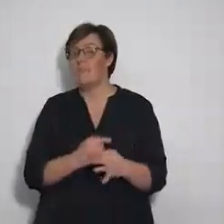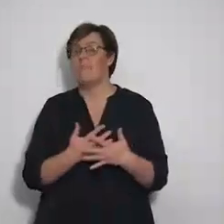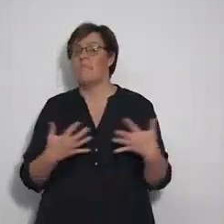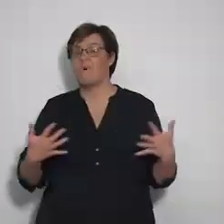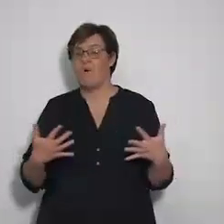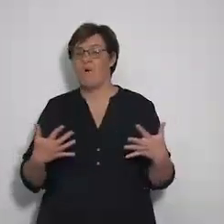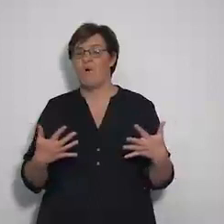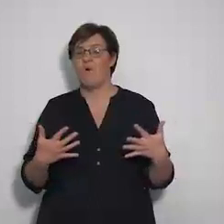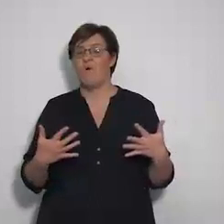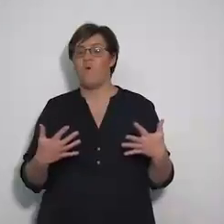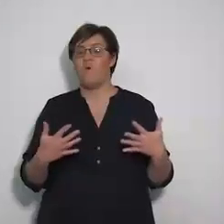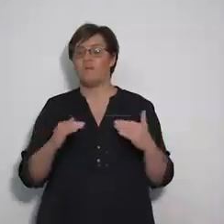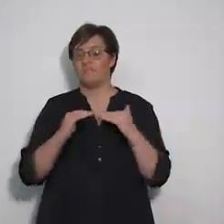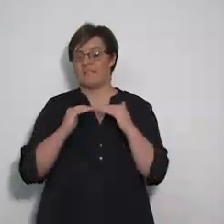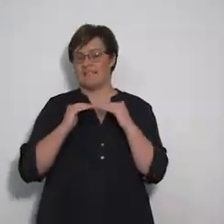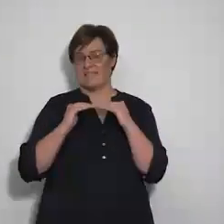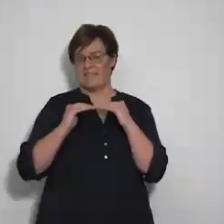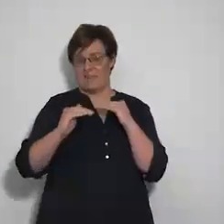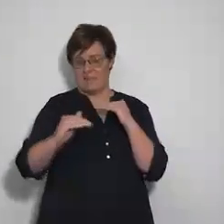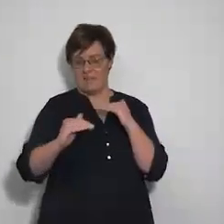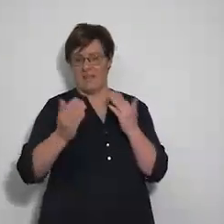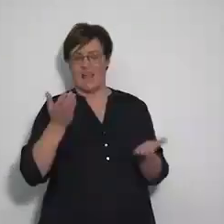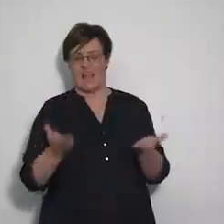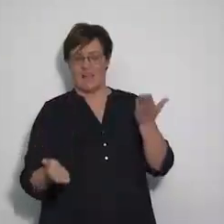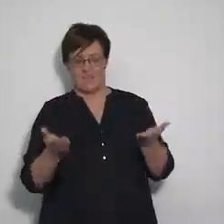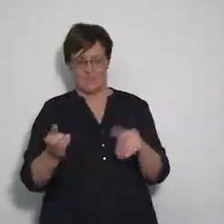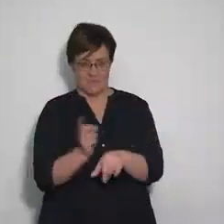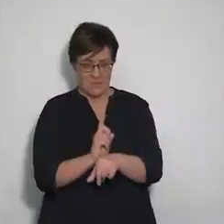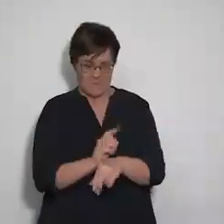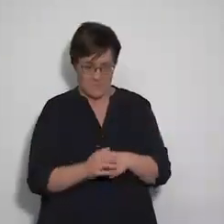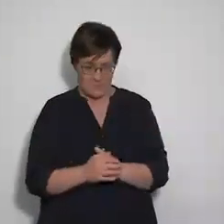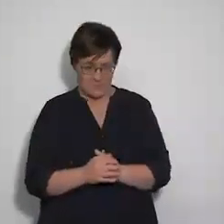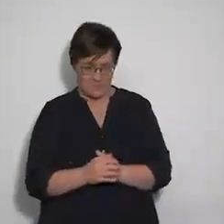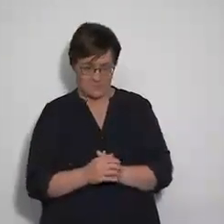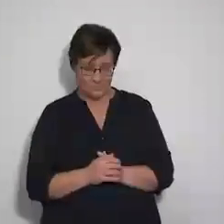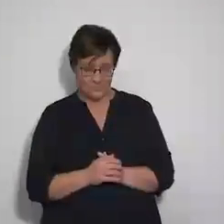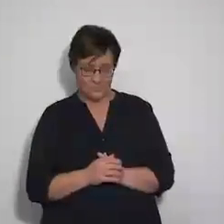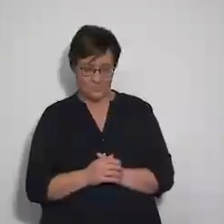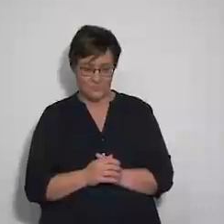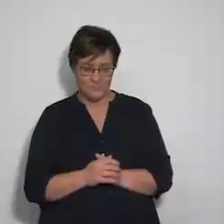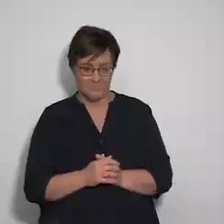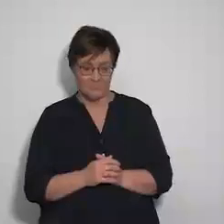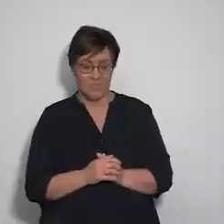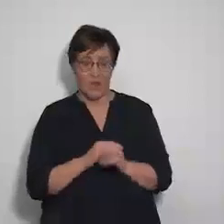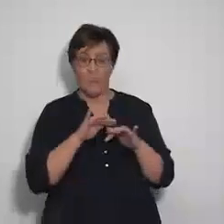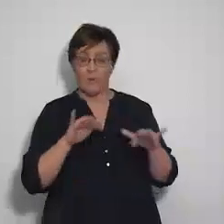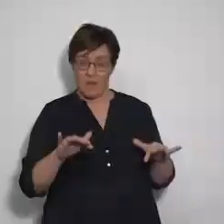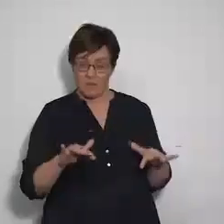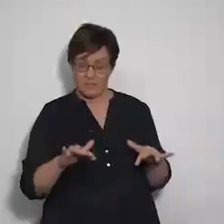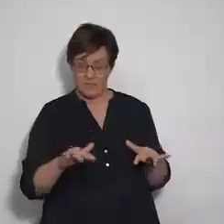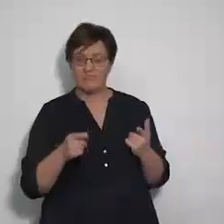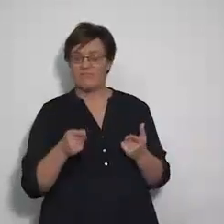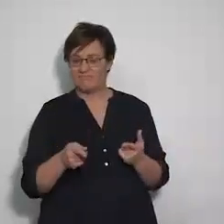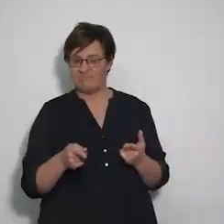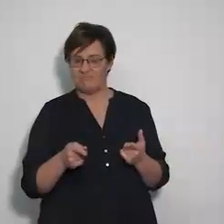into a more stable equilibrium phase. So our